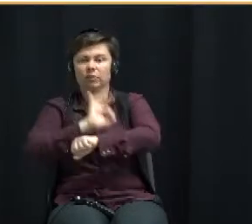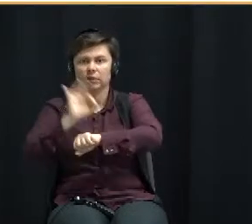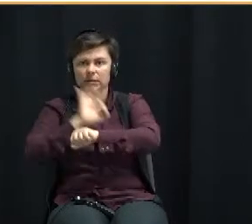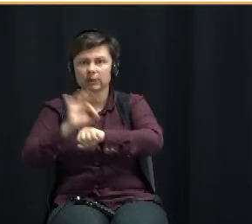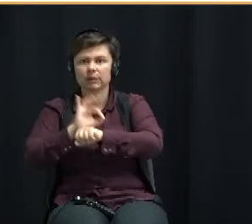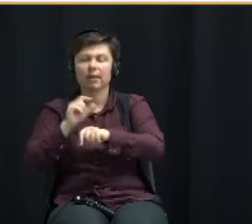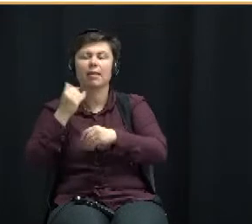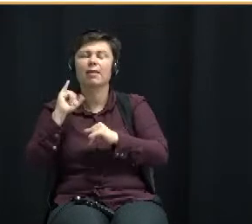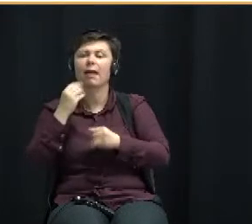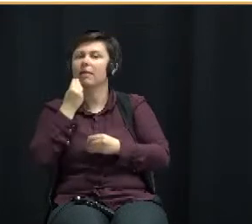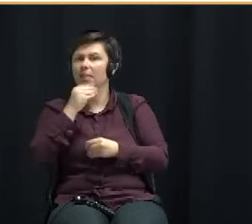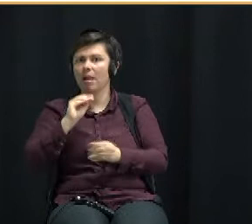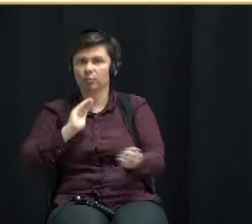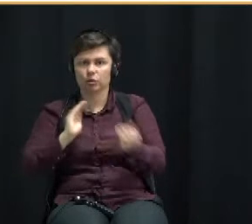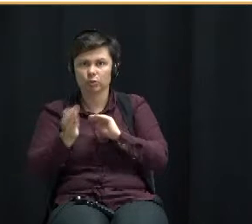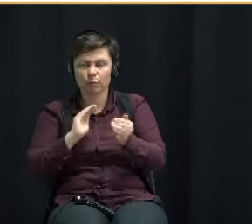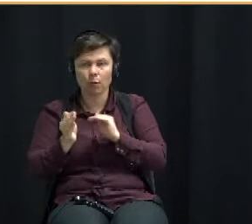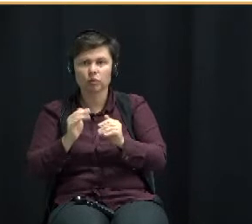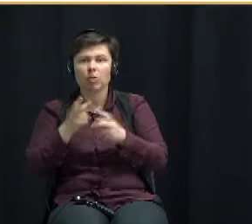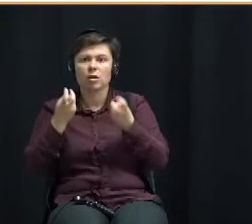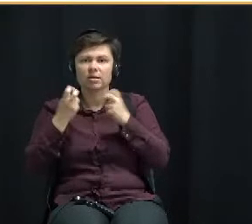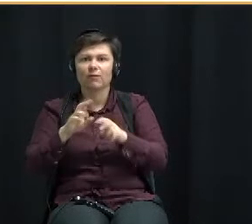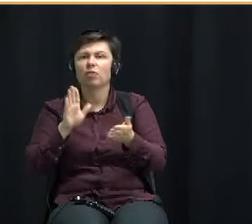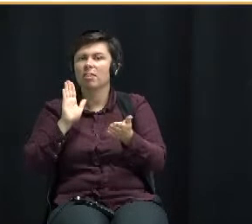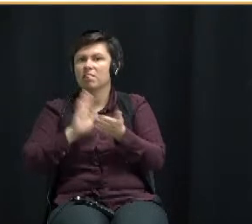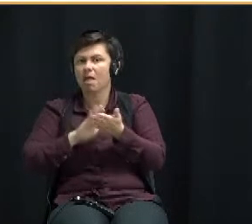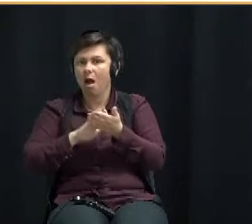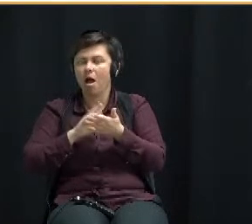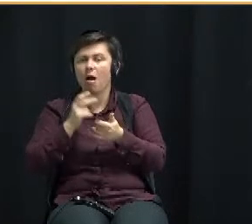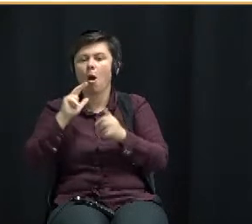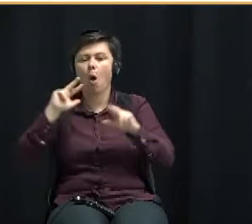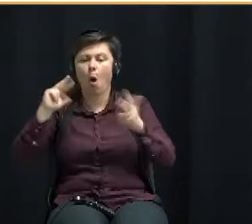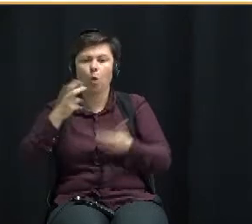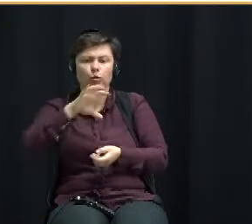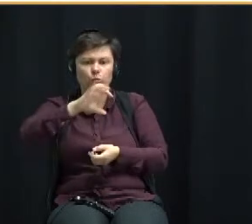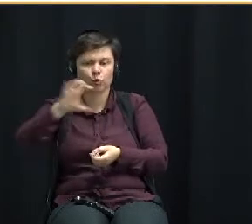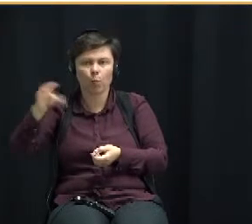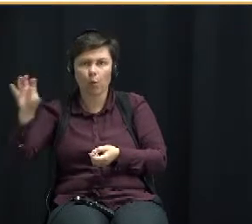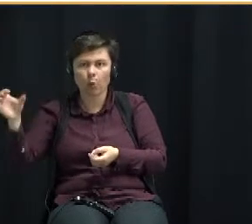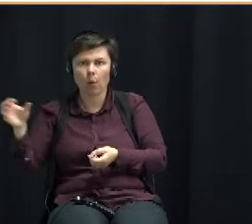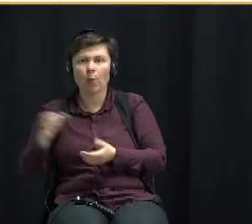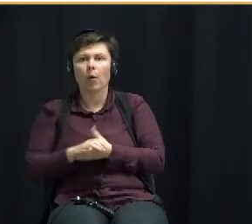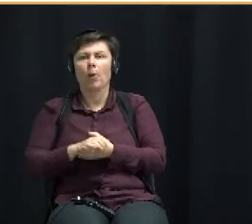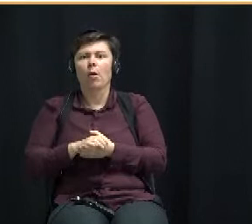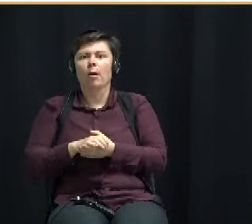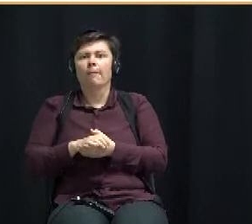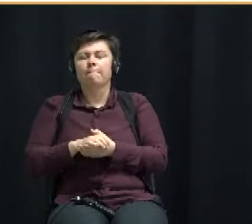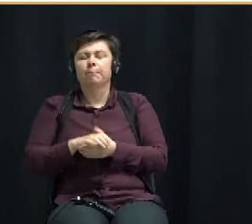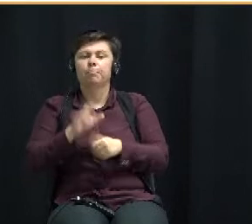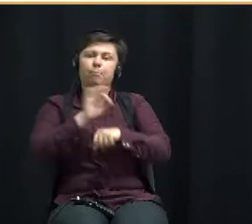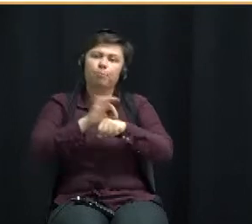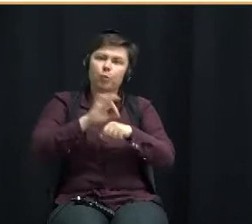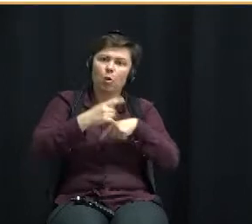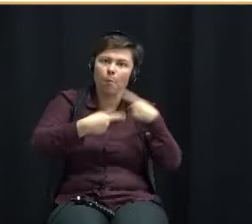and for 8 categories, from product design to urban design to transport. And